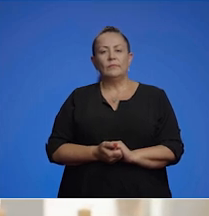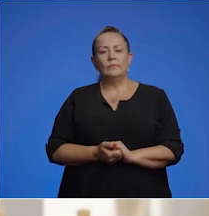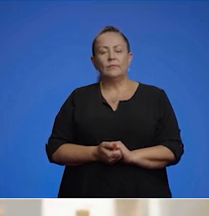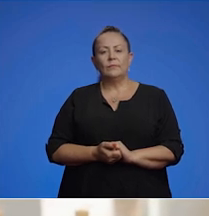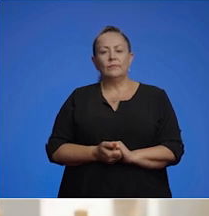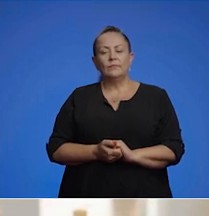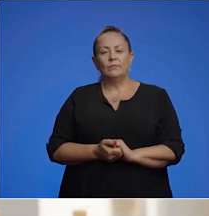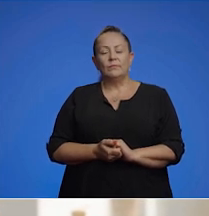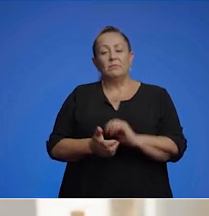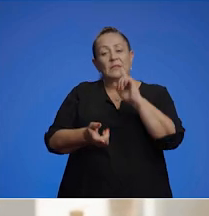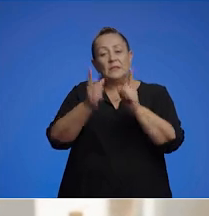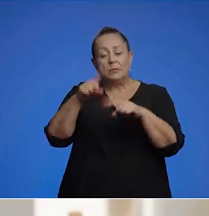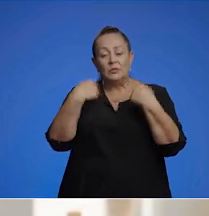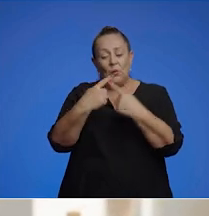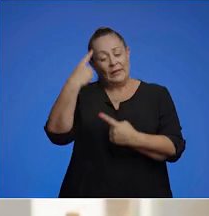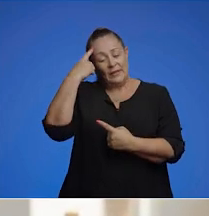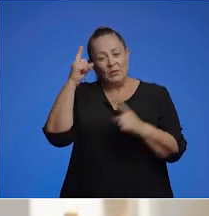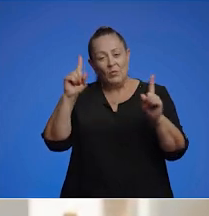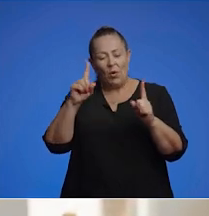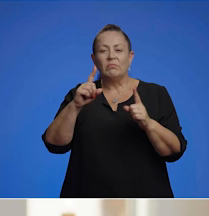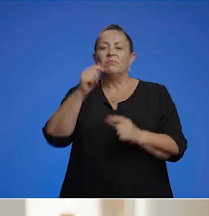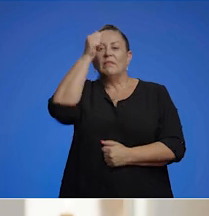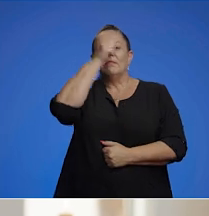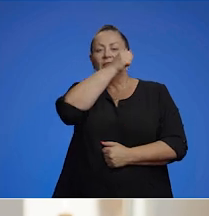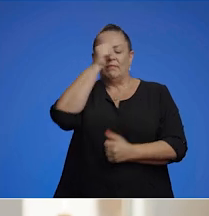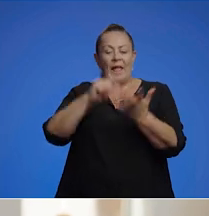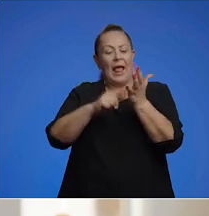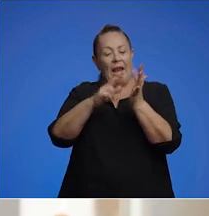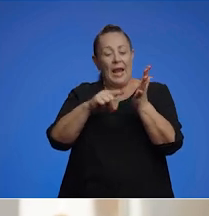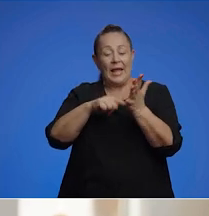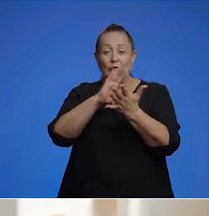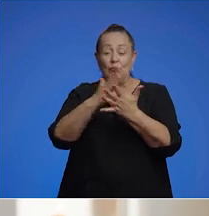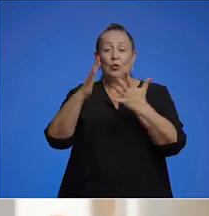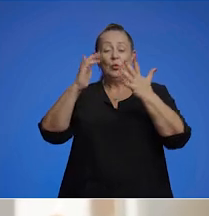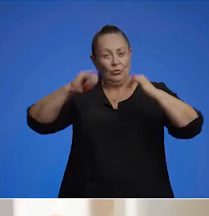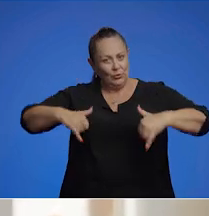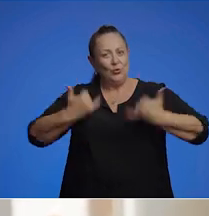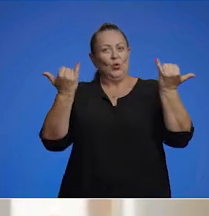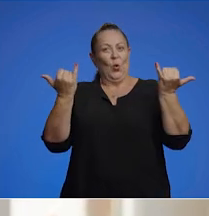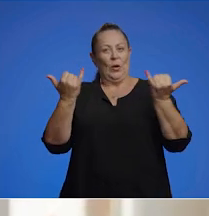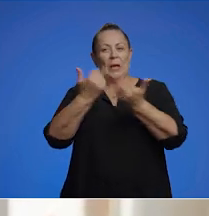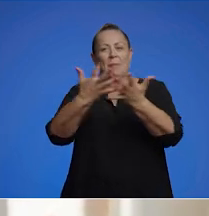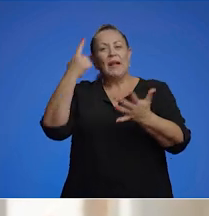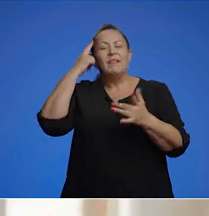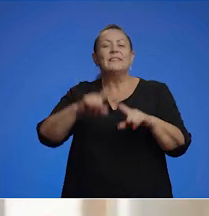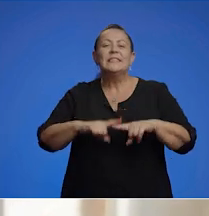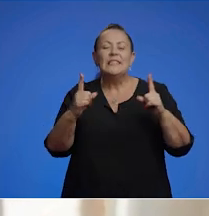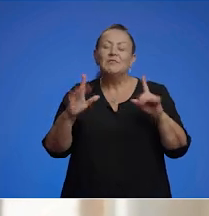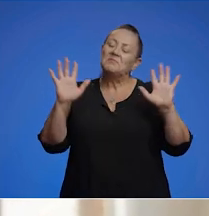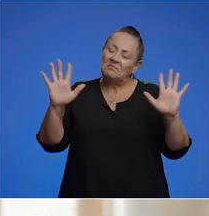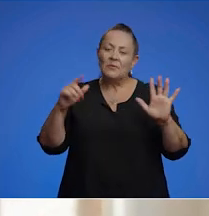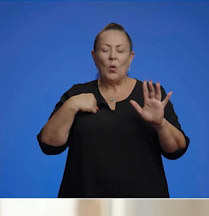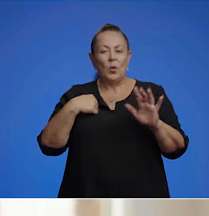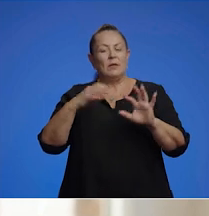We may not always think of it like this, but Lent is an extremely joyful time of the year. It's a period where we